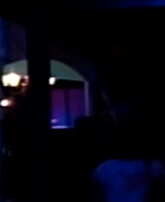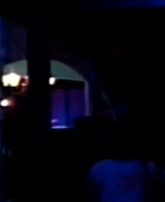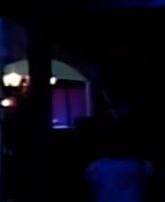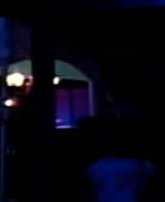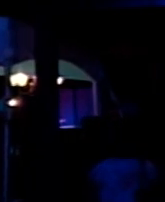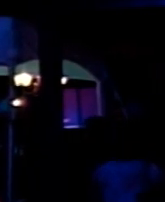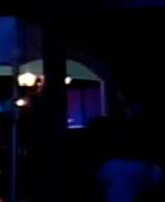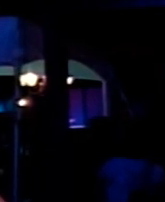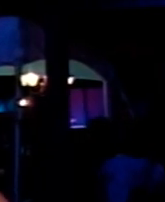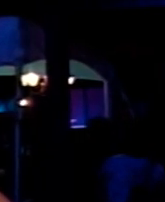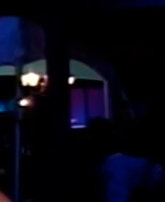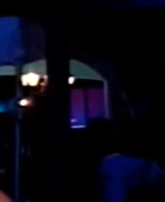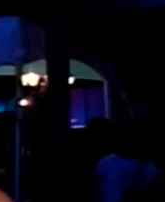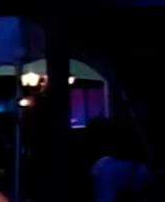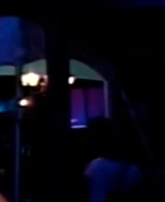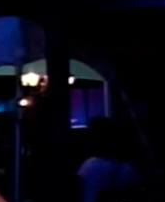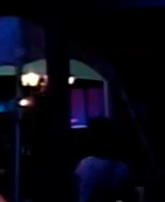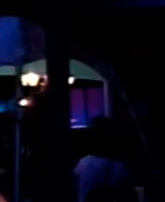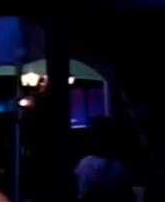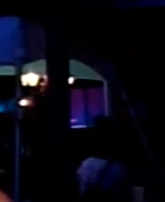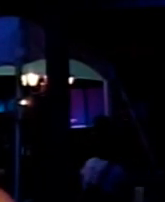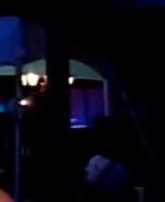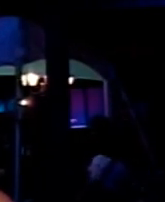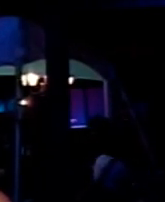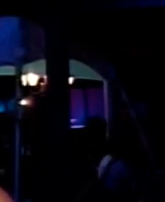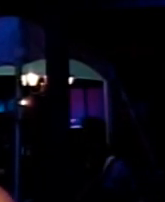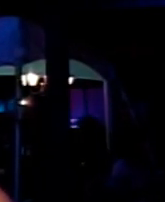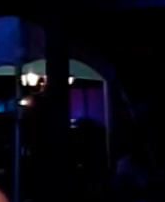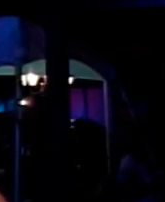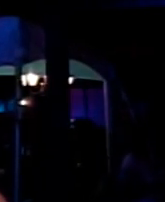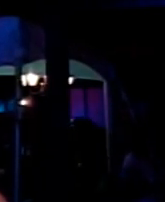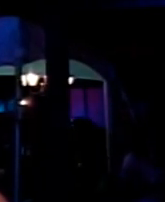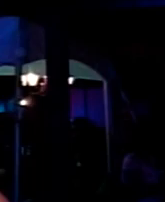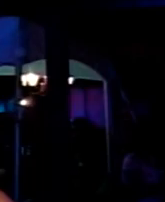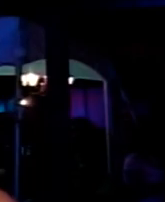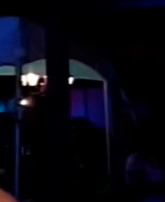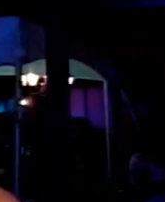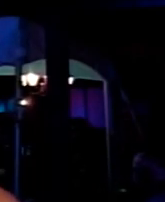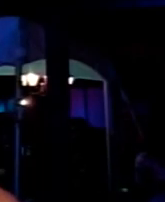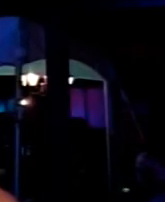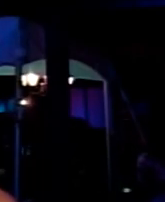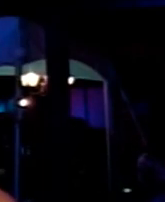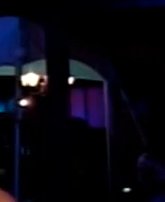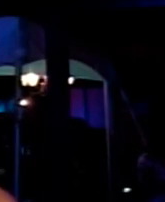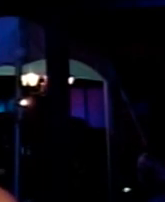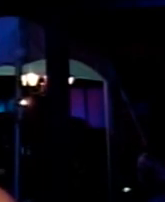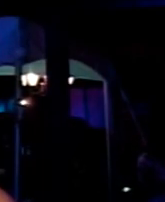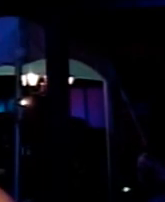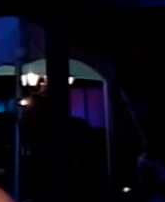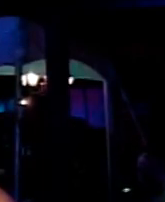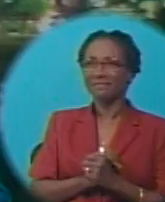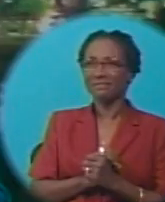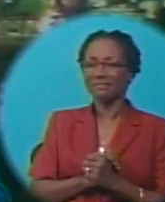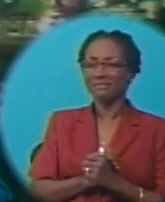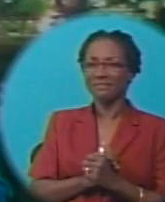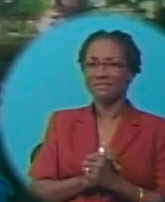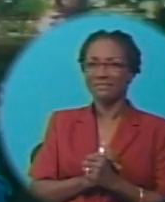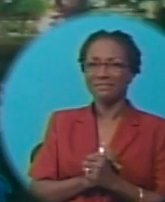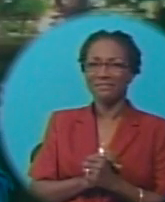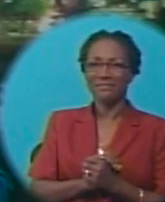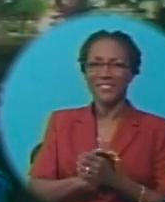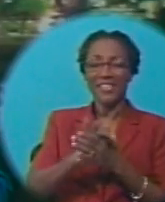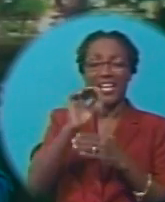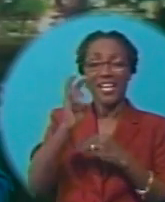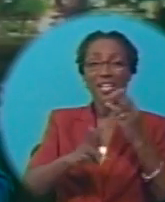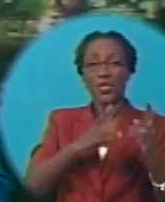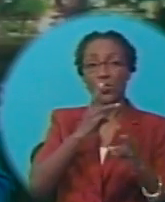a life-changing experience, as I said, and you would learn a lot, not just for pageants but for life, and you can take them with you forever. It's